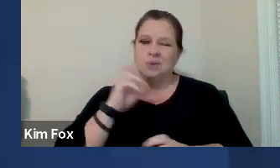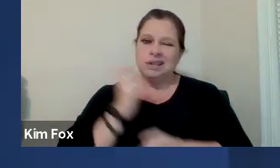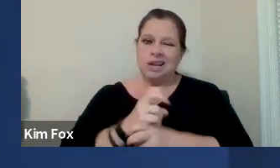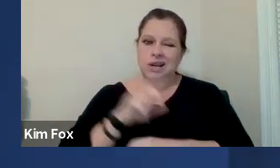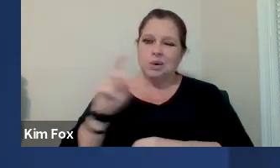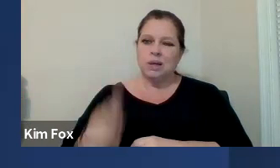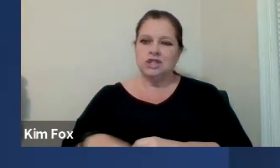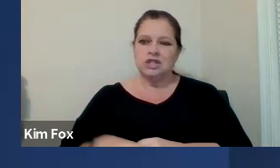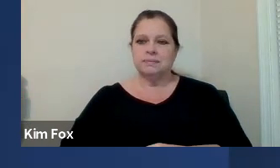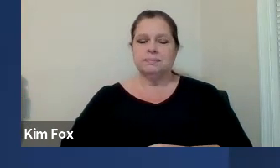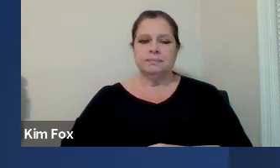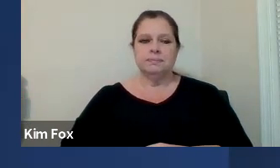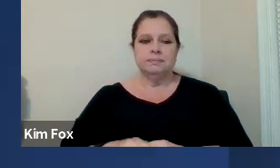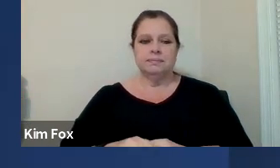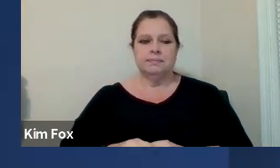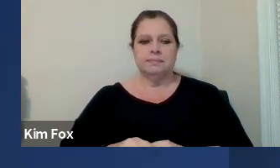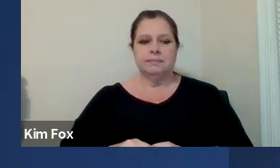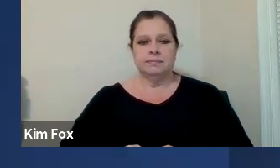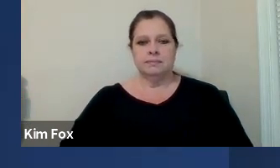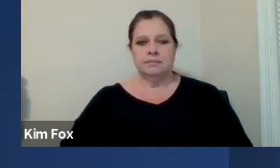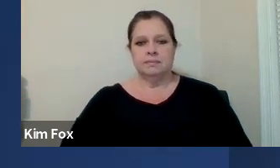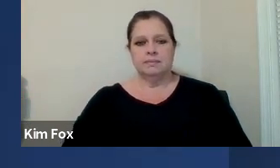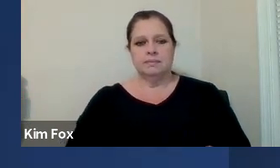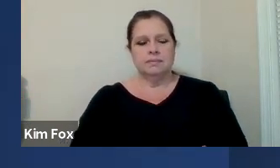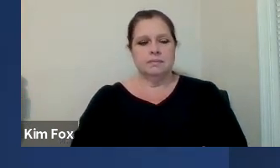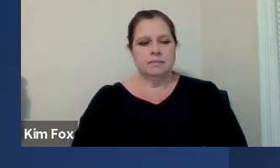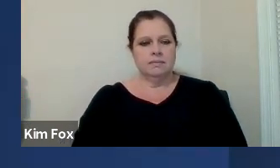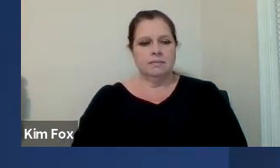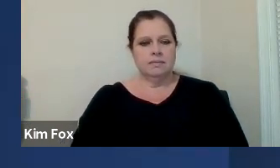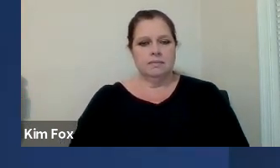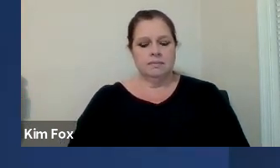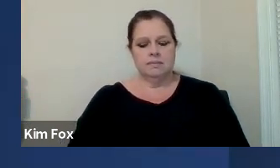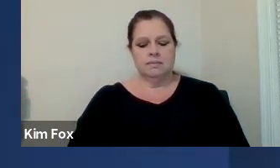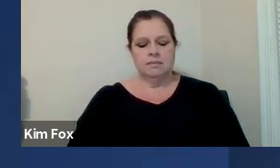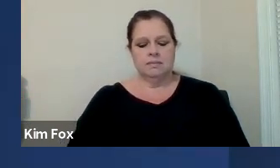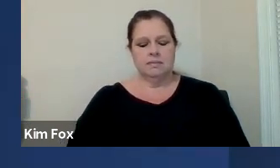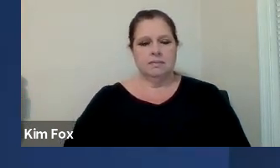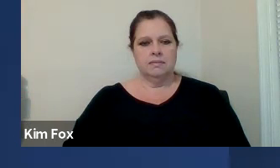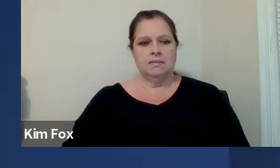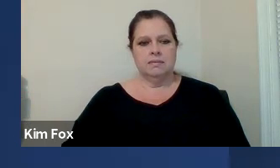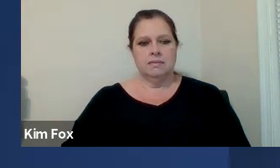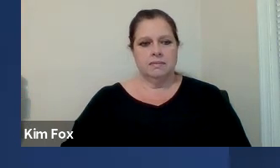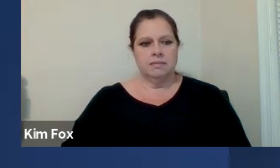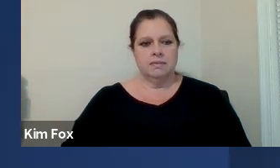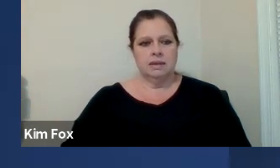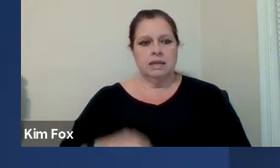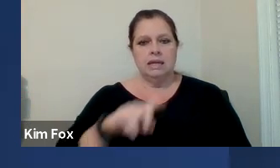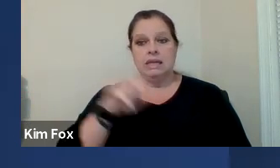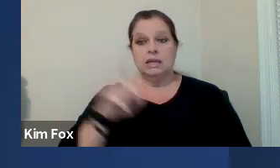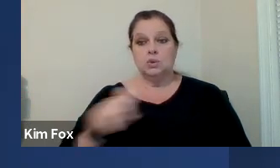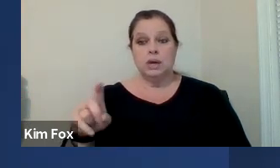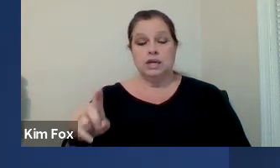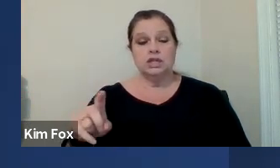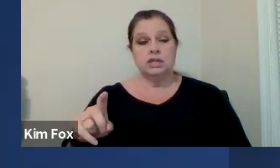to answer with an answer like that. Thank you. This question came in